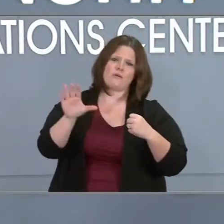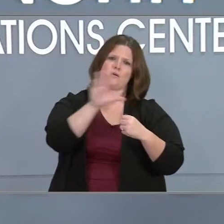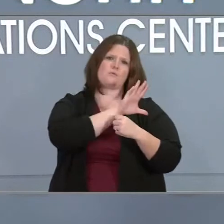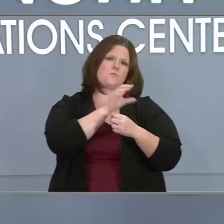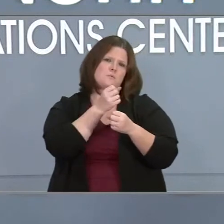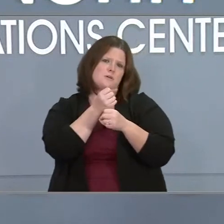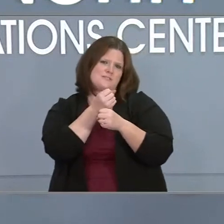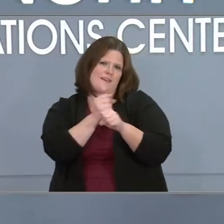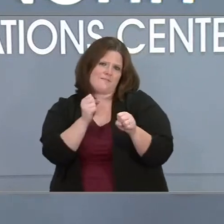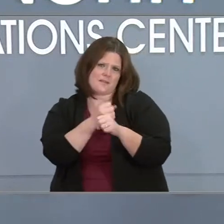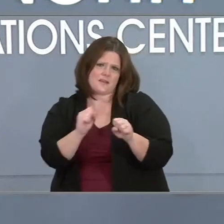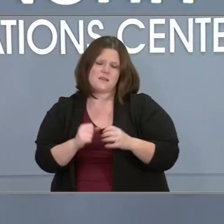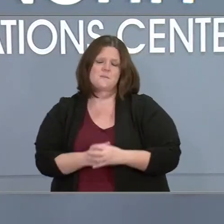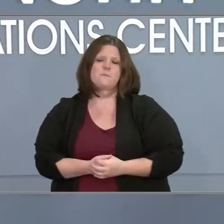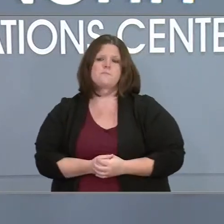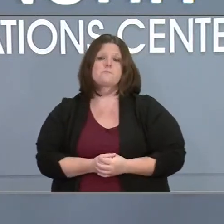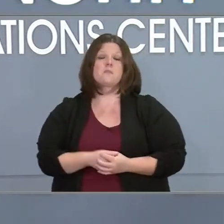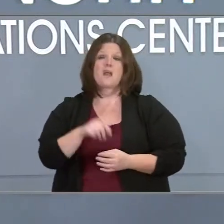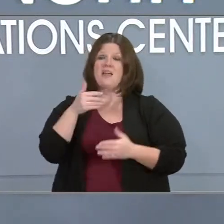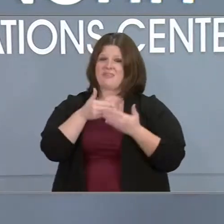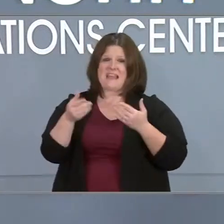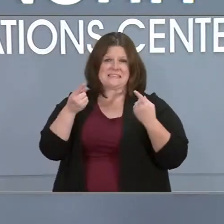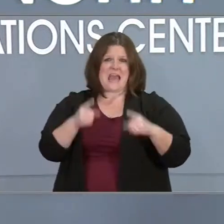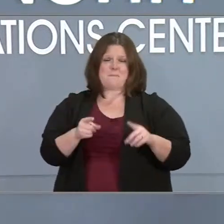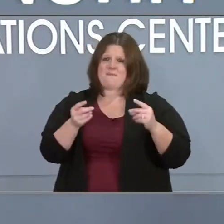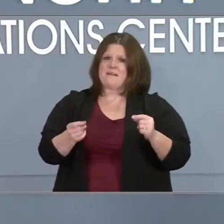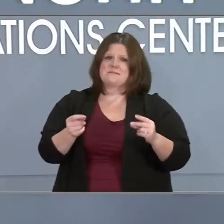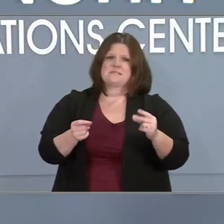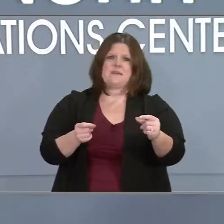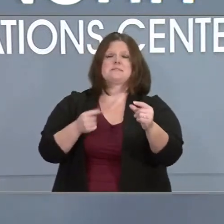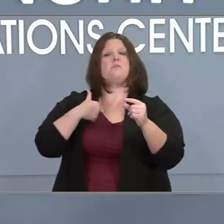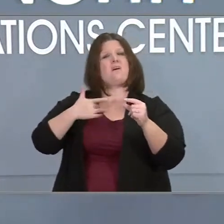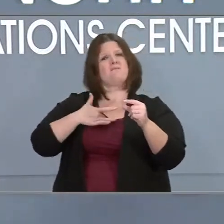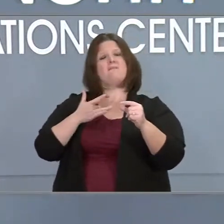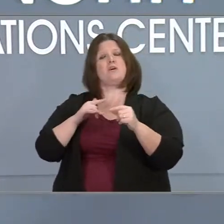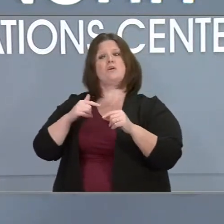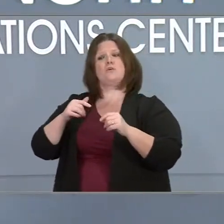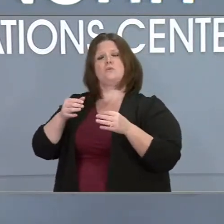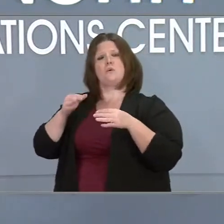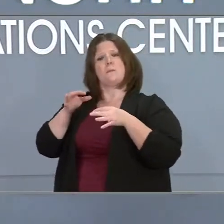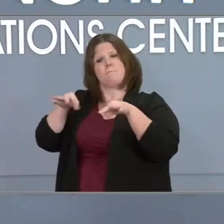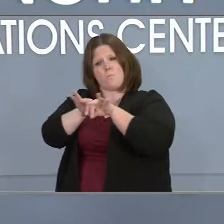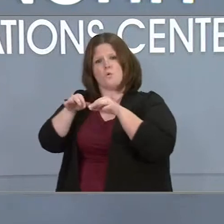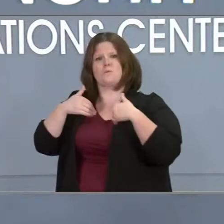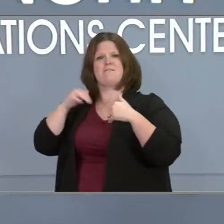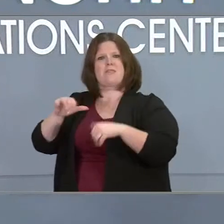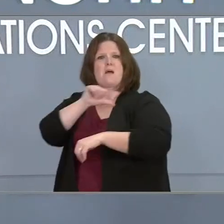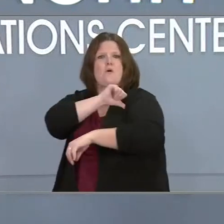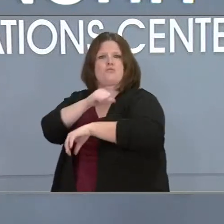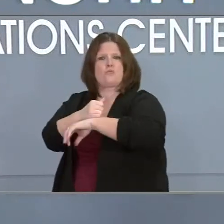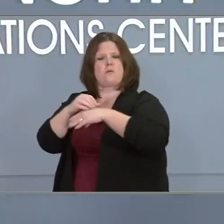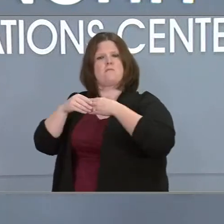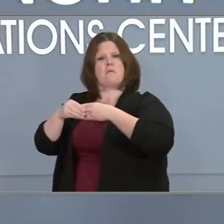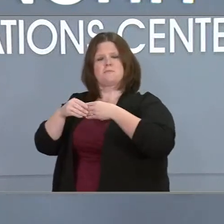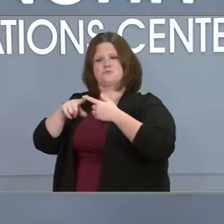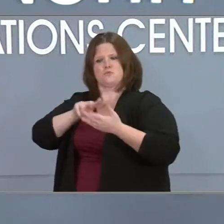pandemic. So I think that authority is important and will continue to be as we fight this virus.